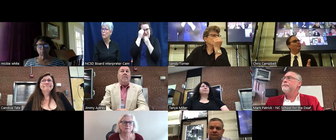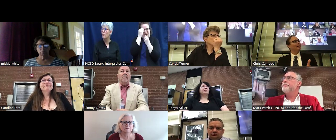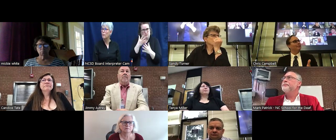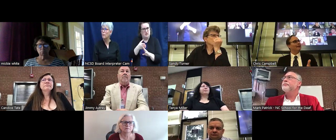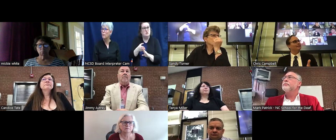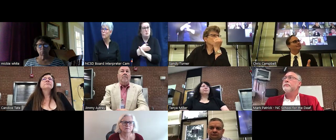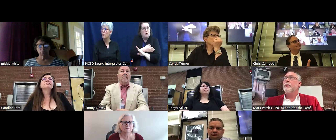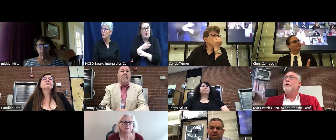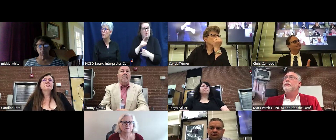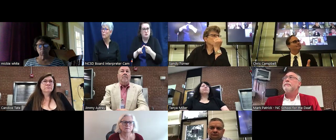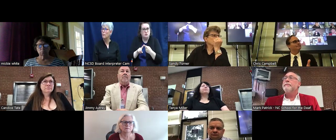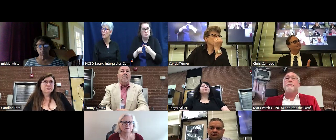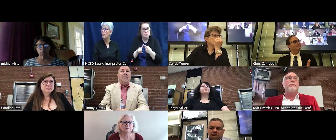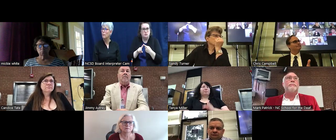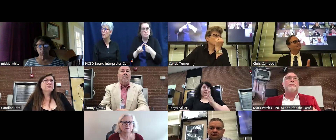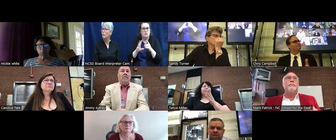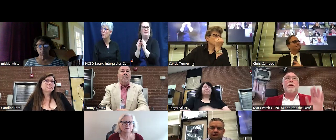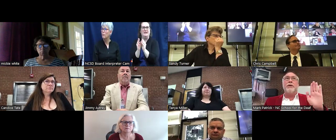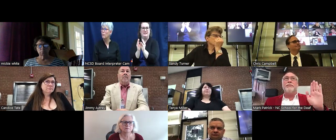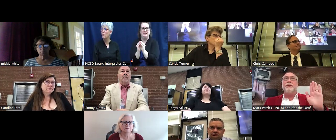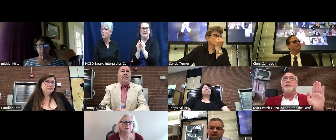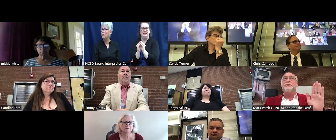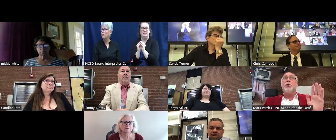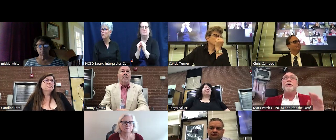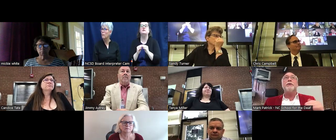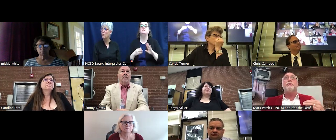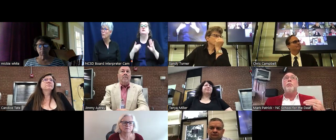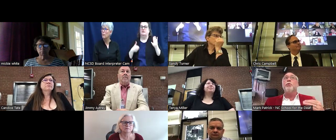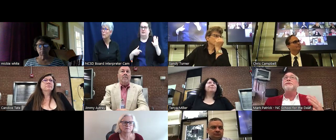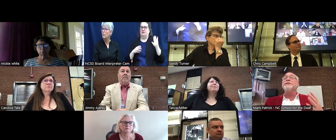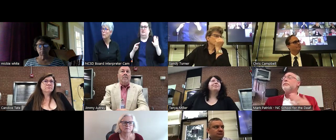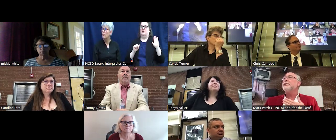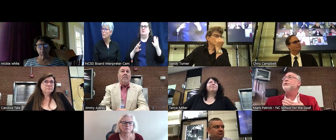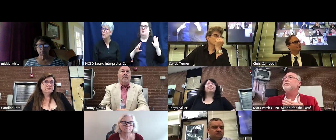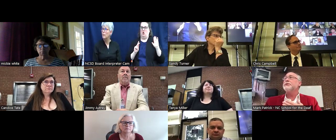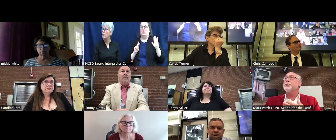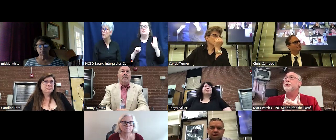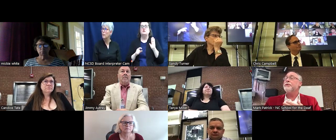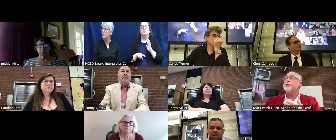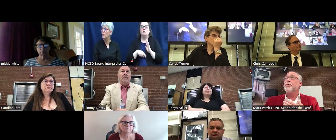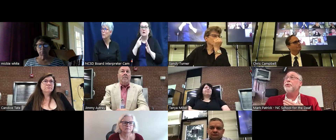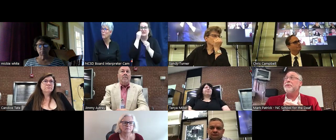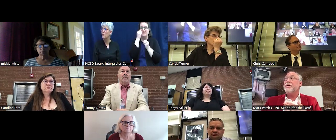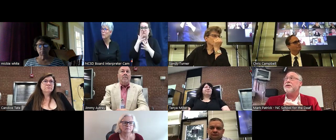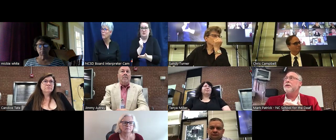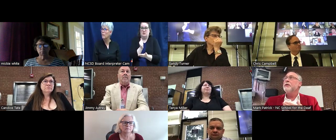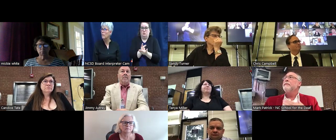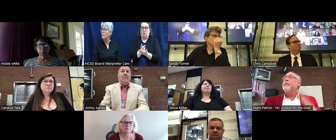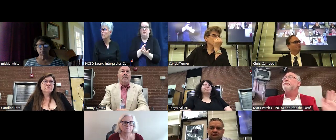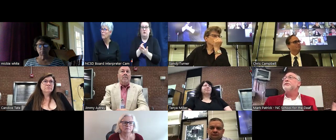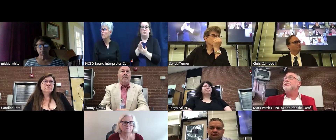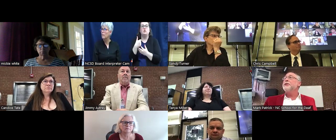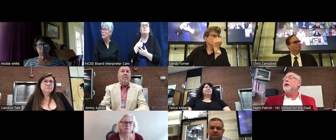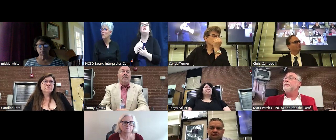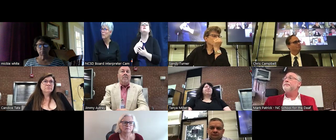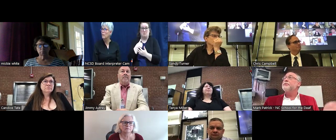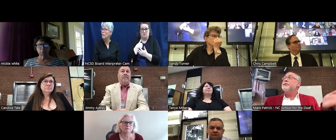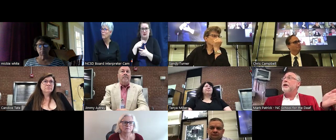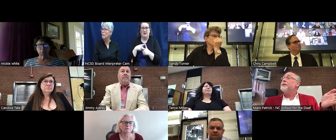board meetings? And this is Mark. Once information is approved through me, then Ms.